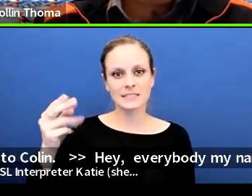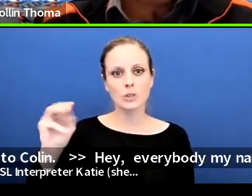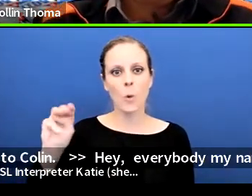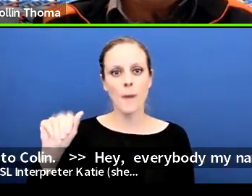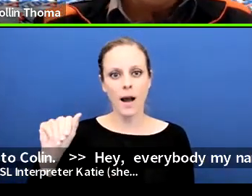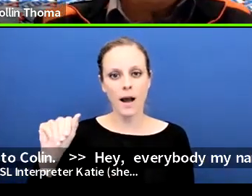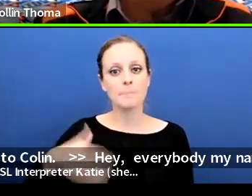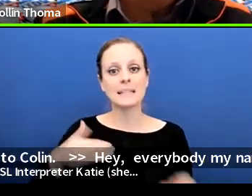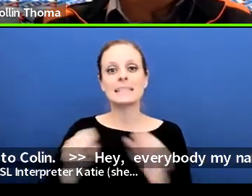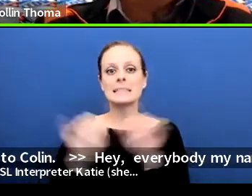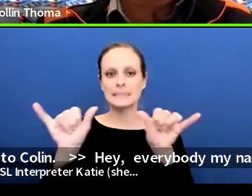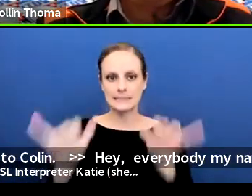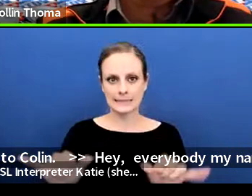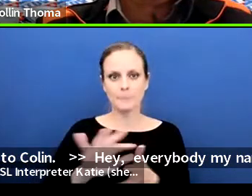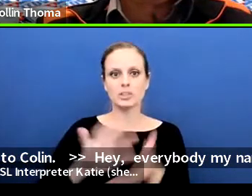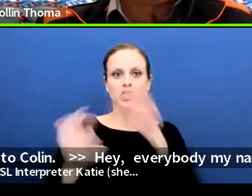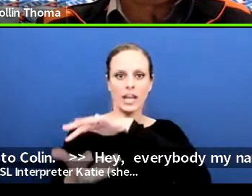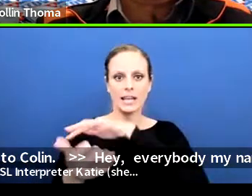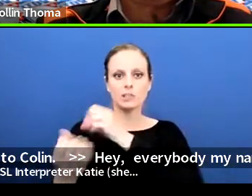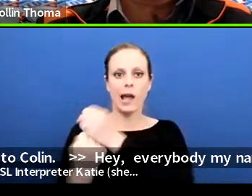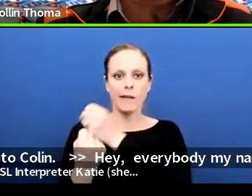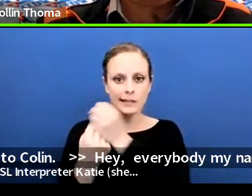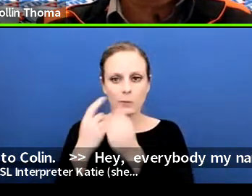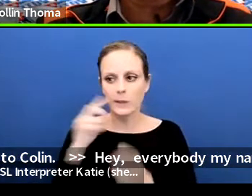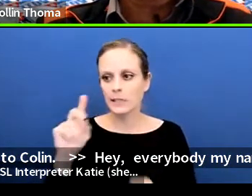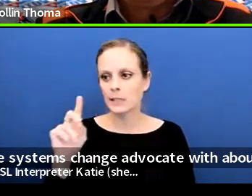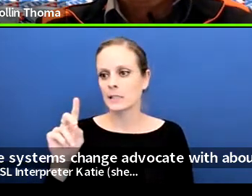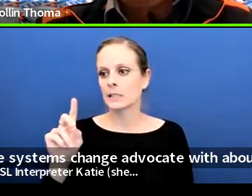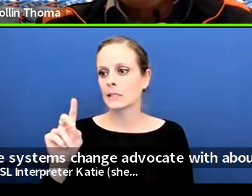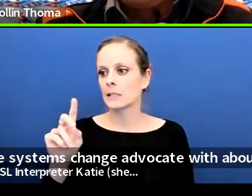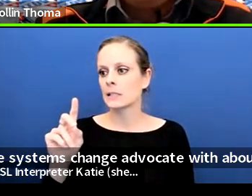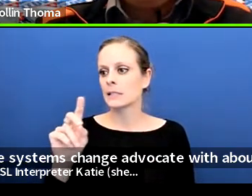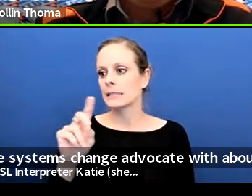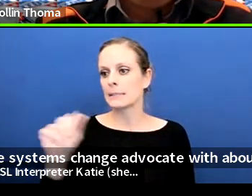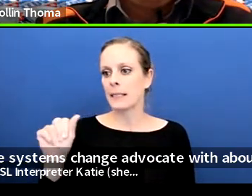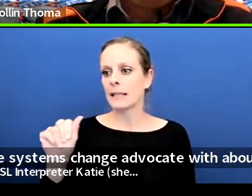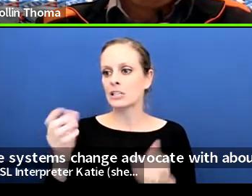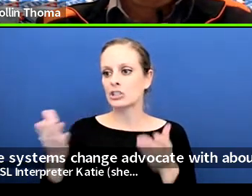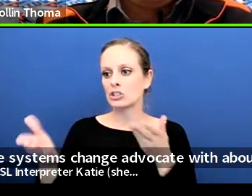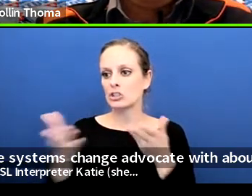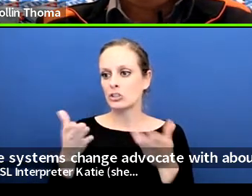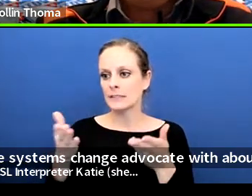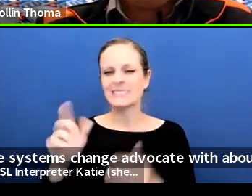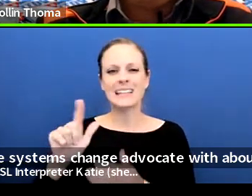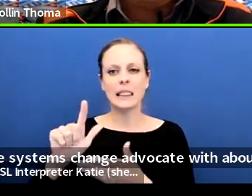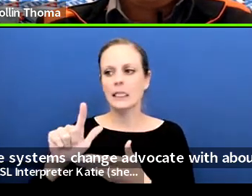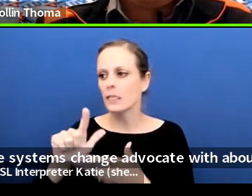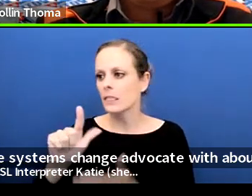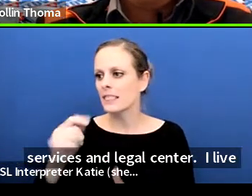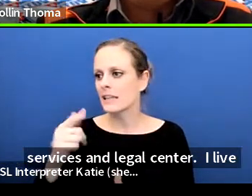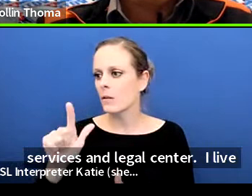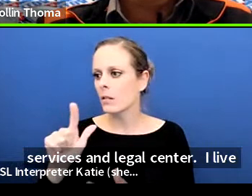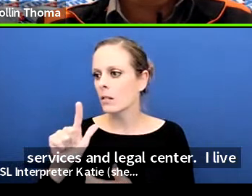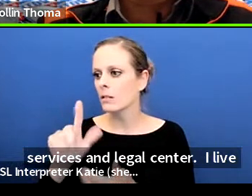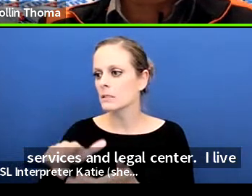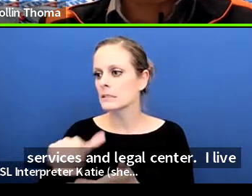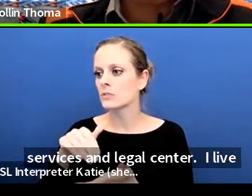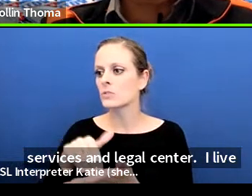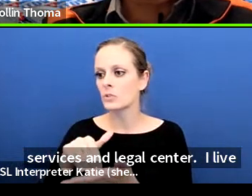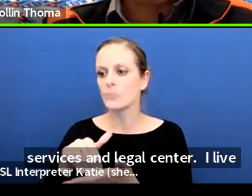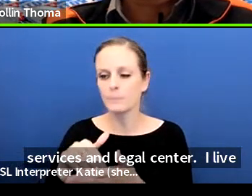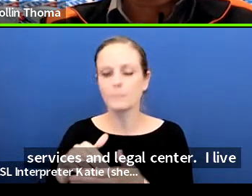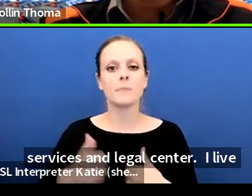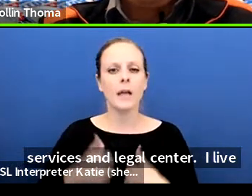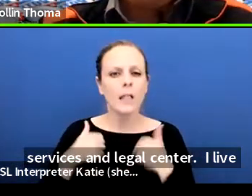am a system change advocate with Disability Services and Legal Center. I live and work in Santa Rosa. We're